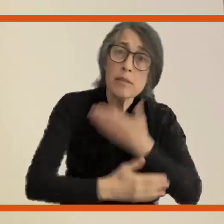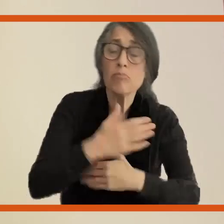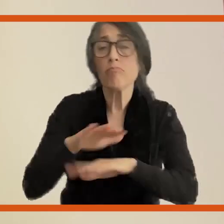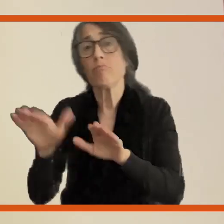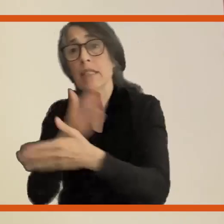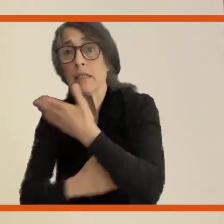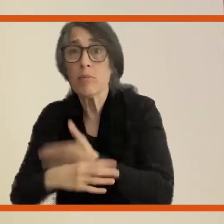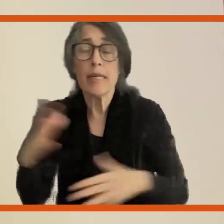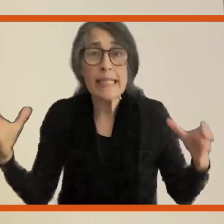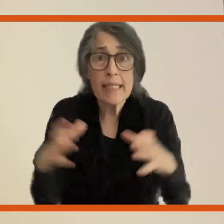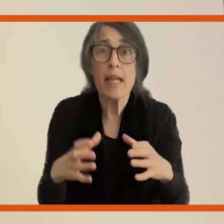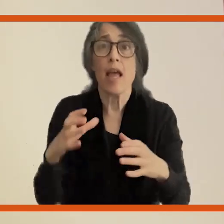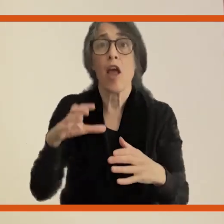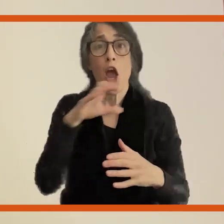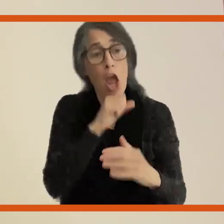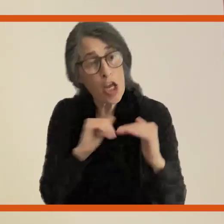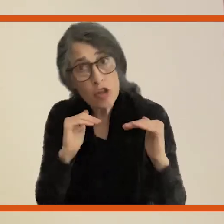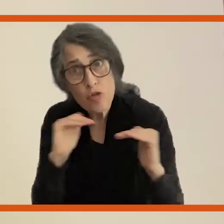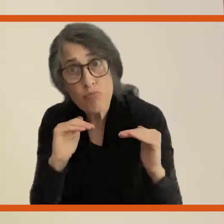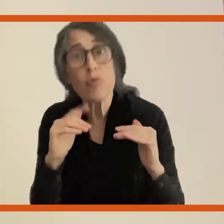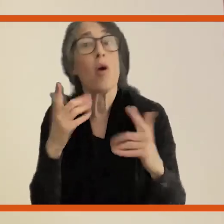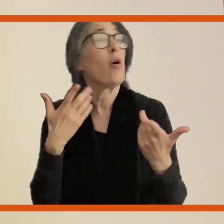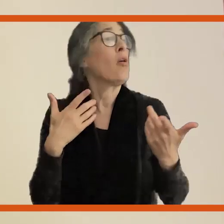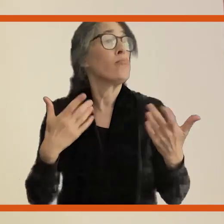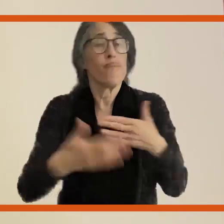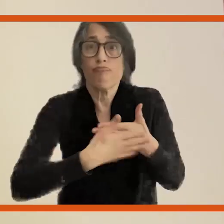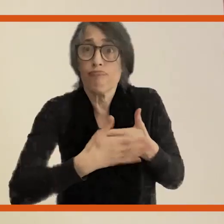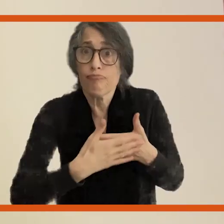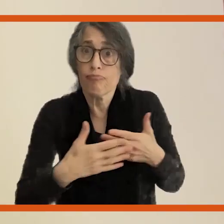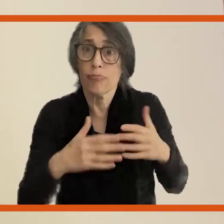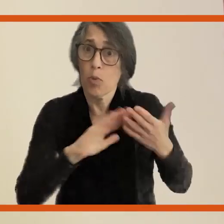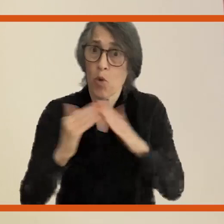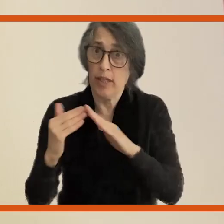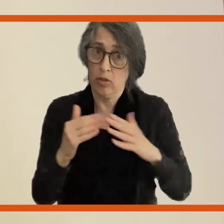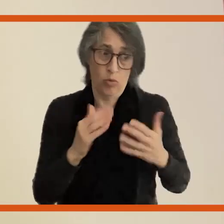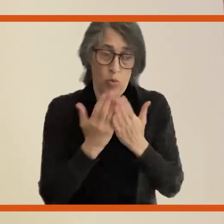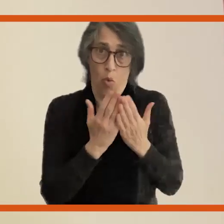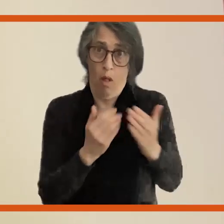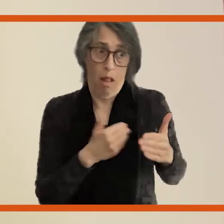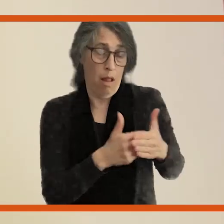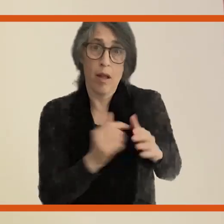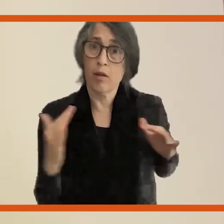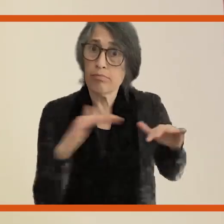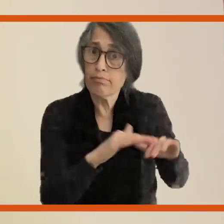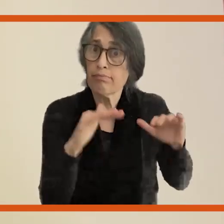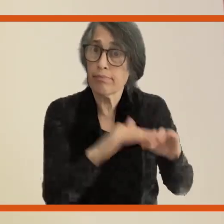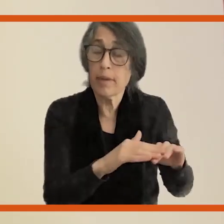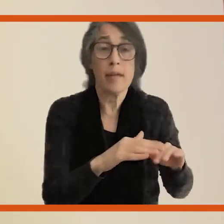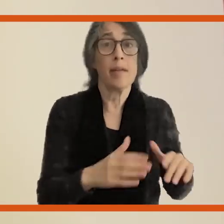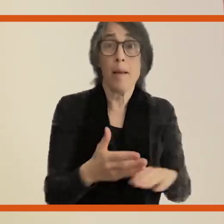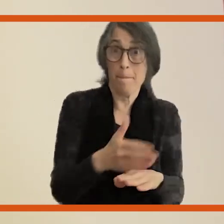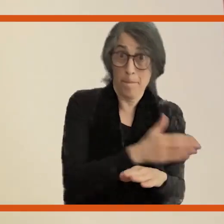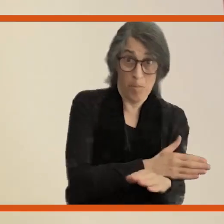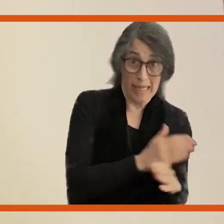disabilities learn together in their age-appropriate classes in their community schools. All learners receive